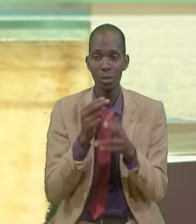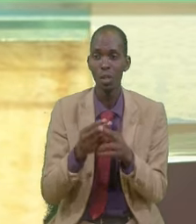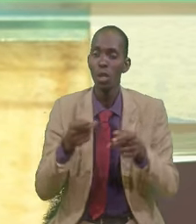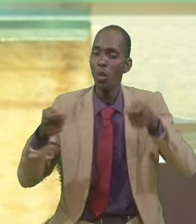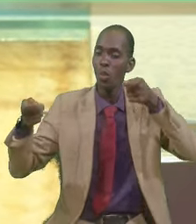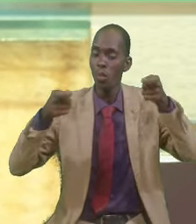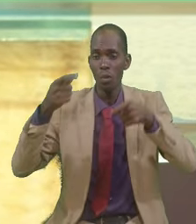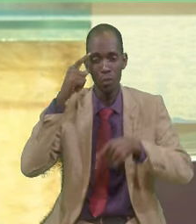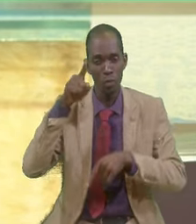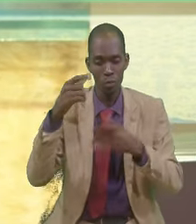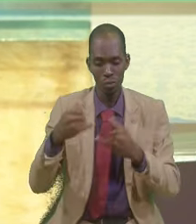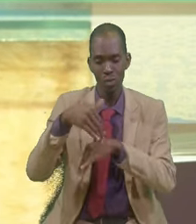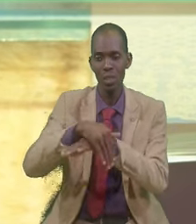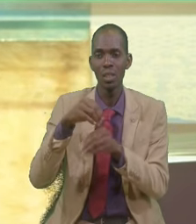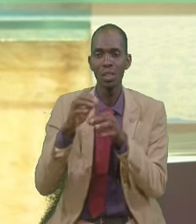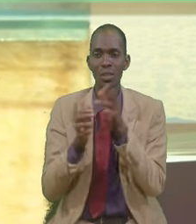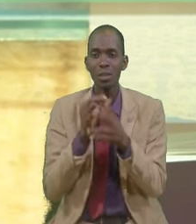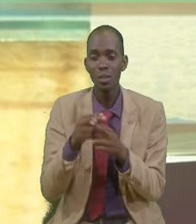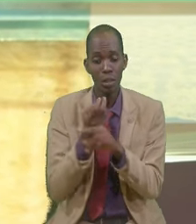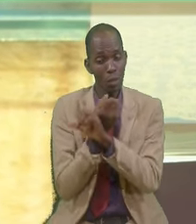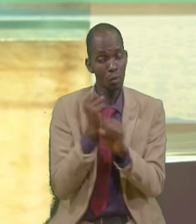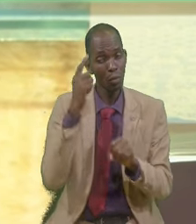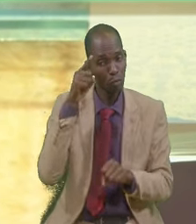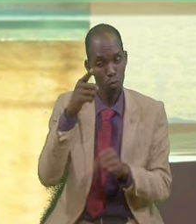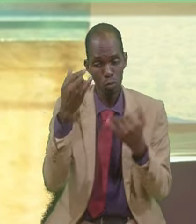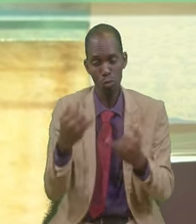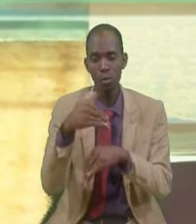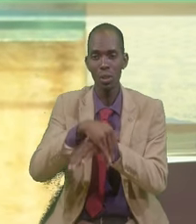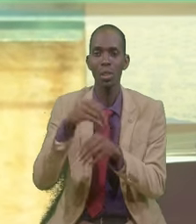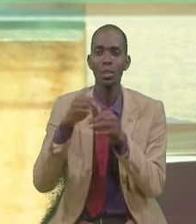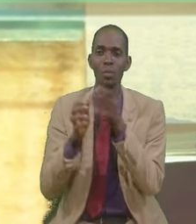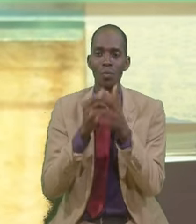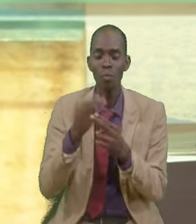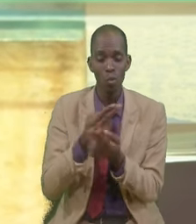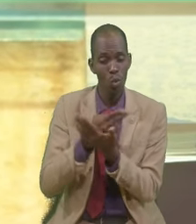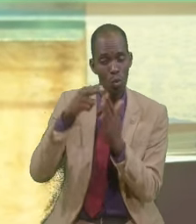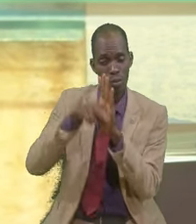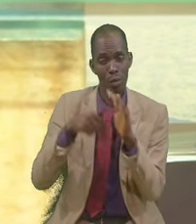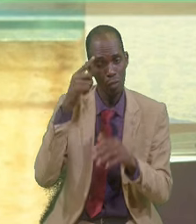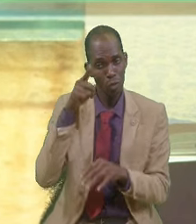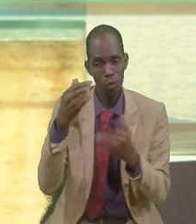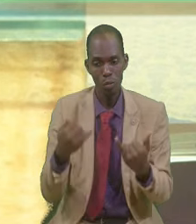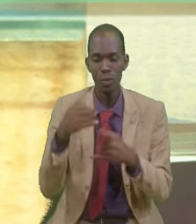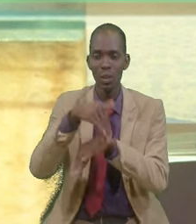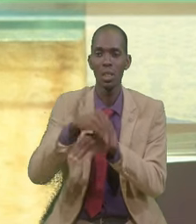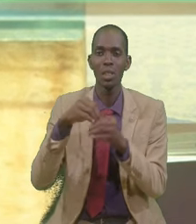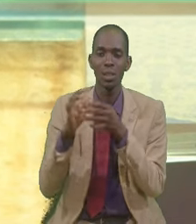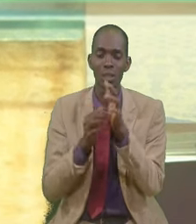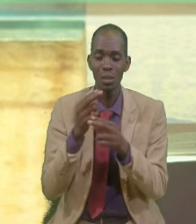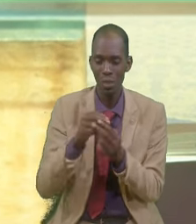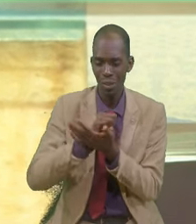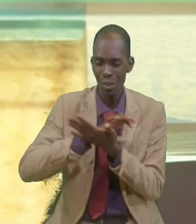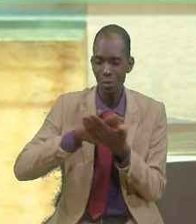Dominion tonight. Salvation tonight. Holiness tonight.